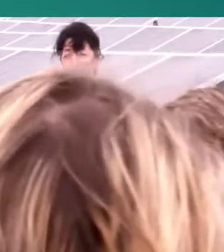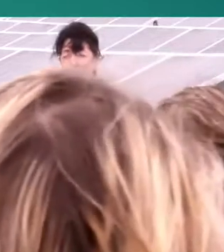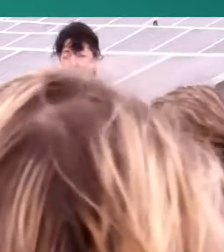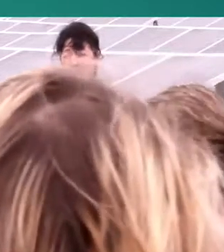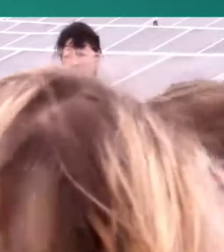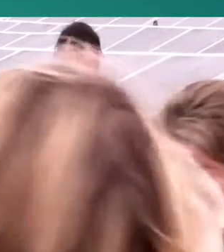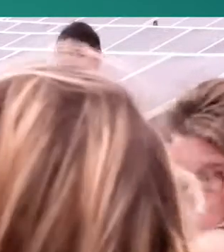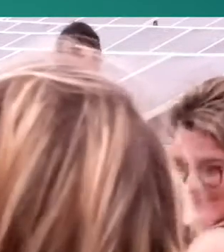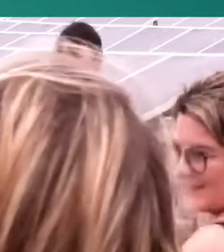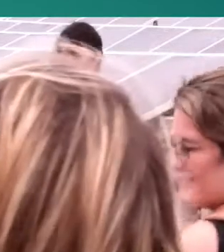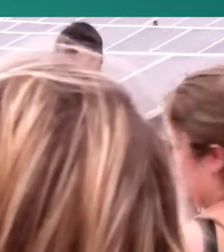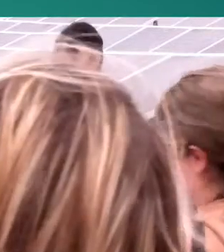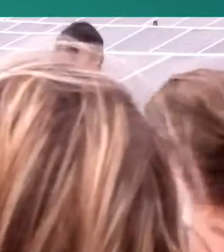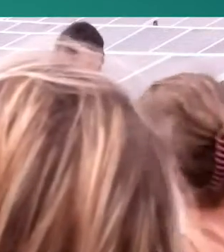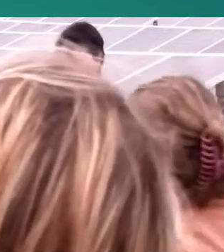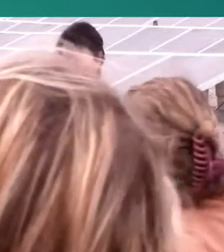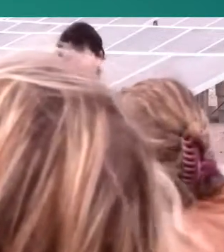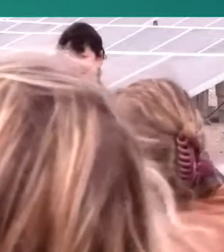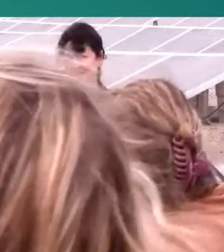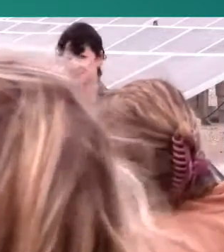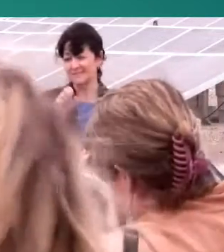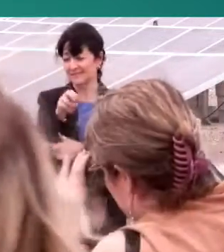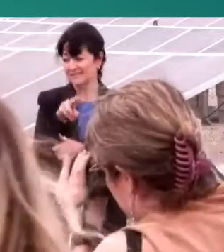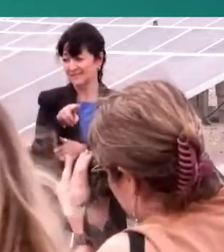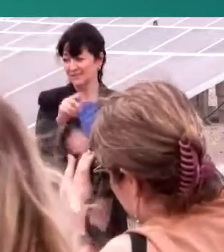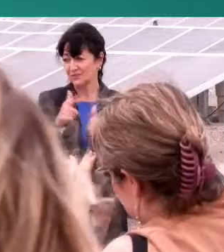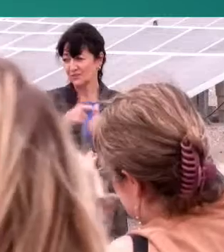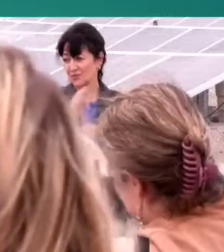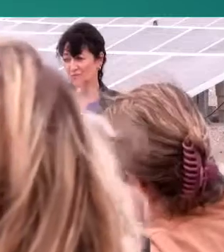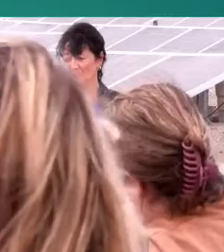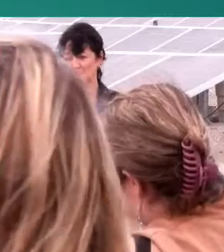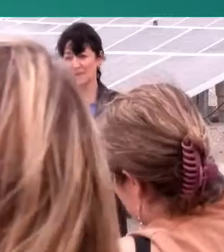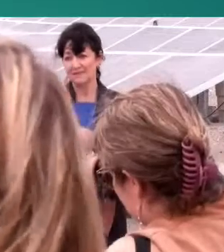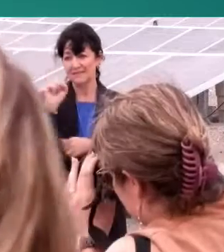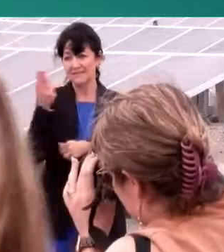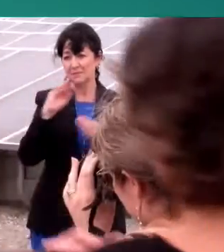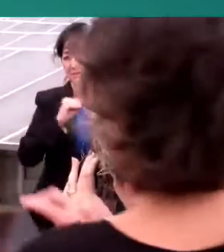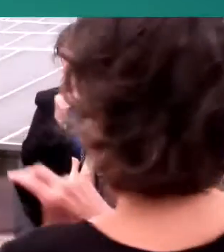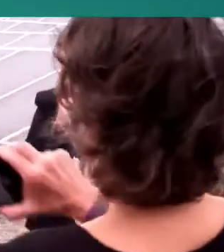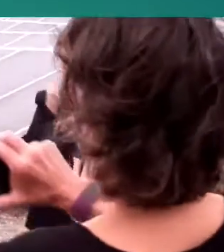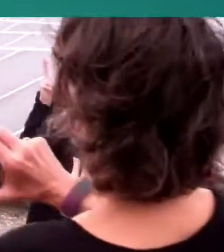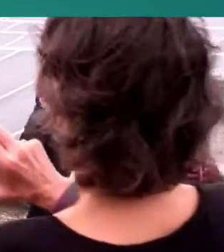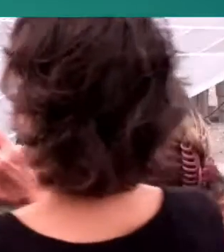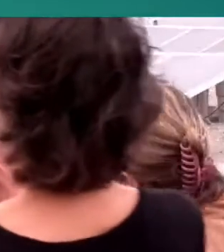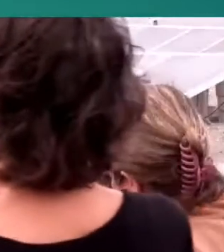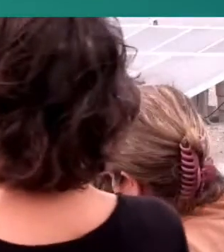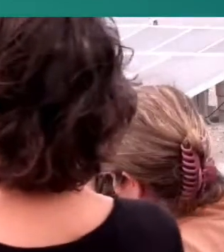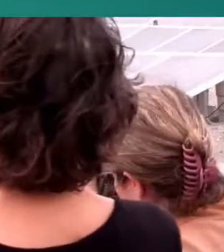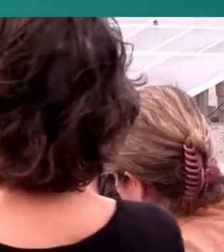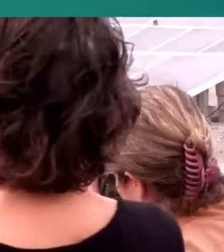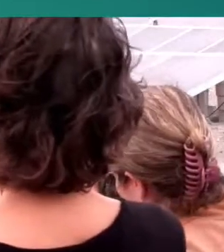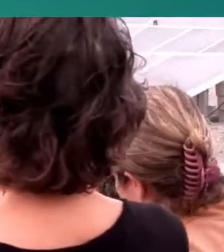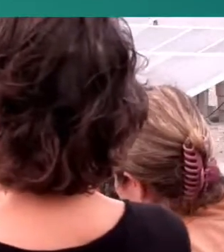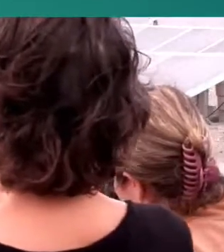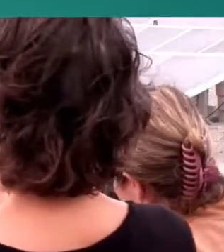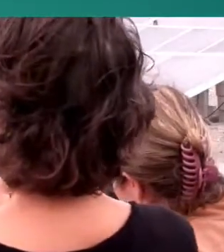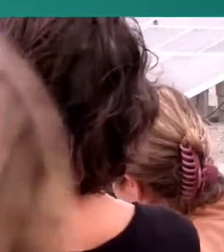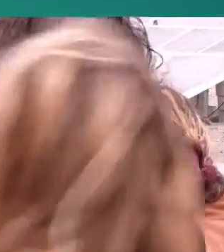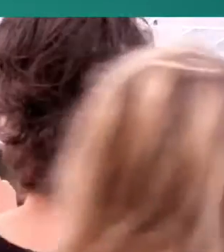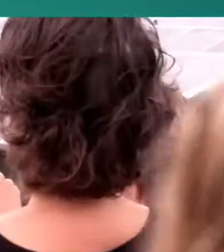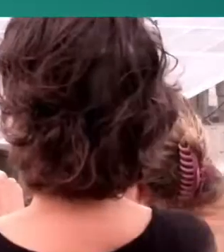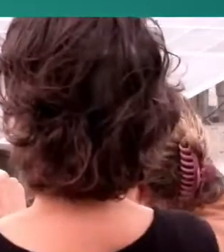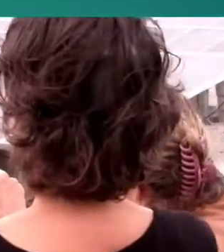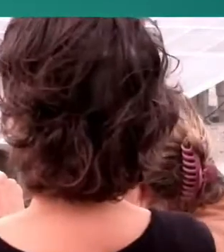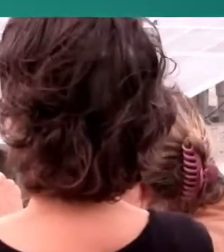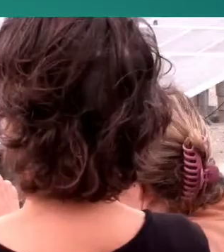Senator Hansen. The first bill is Senate Bill number 2. The community solar bill. You've heard how much work went into